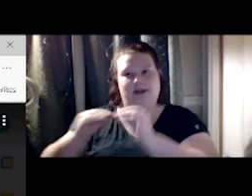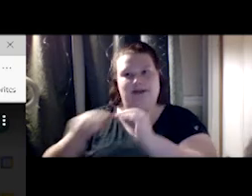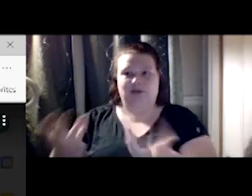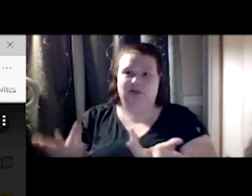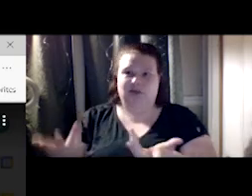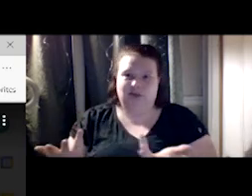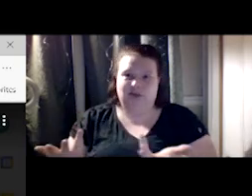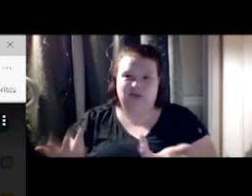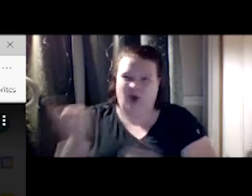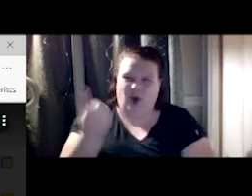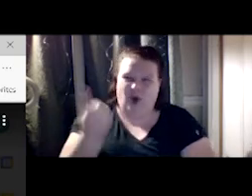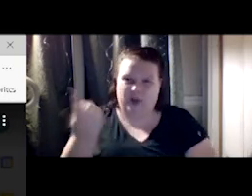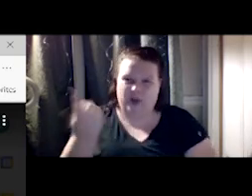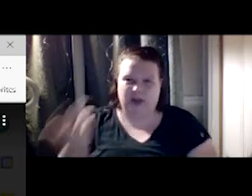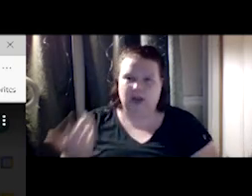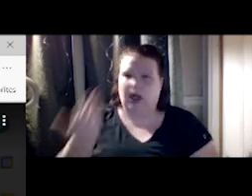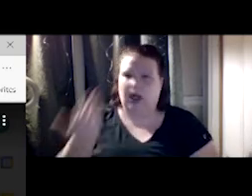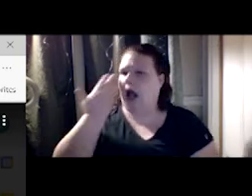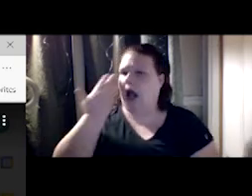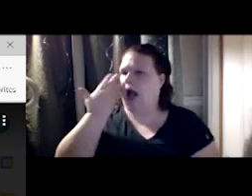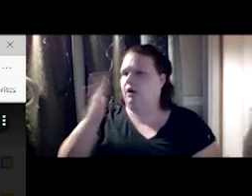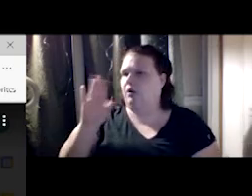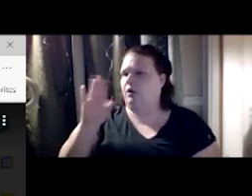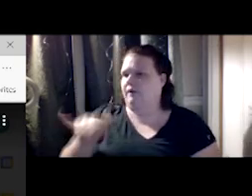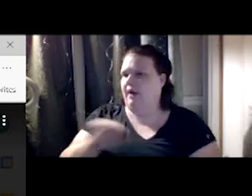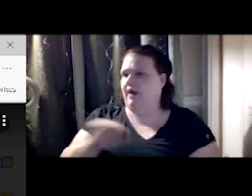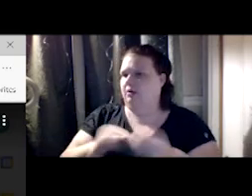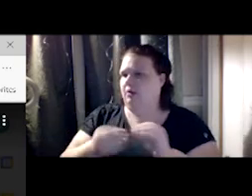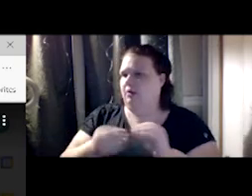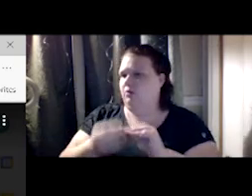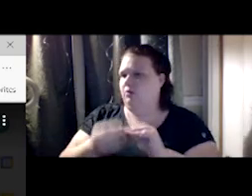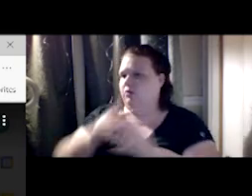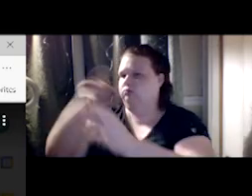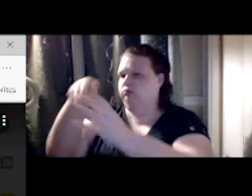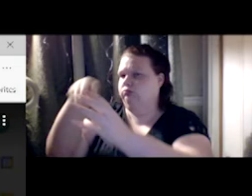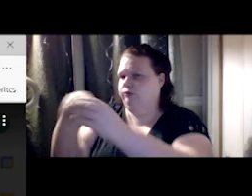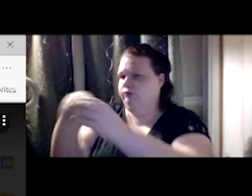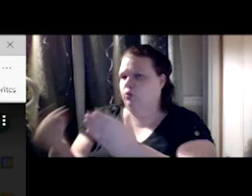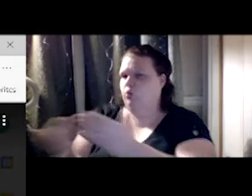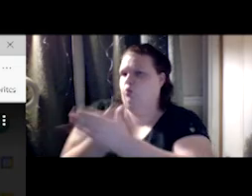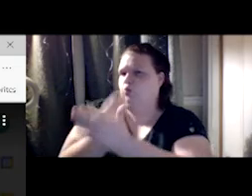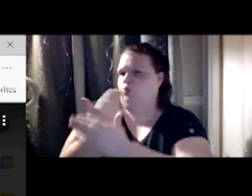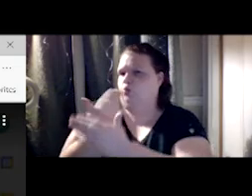that. I don't know if that was factored in as well.